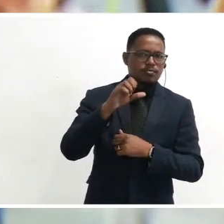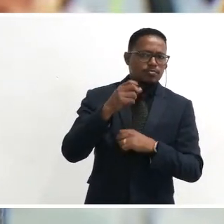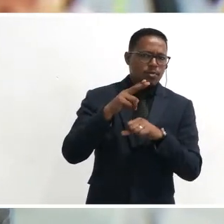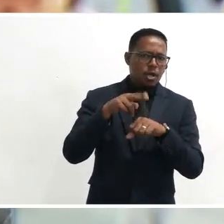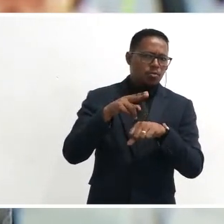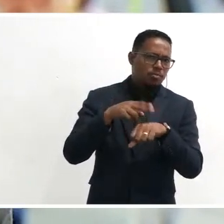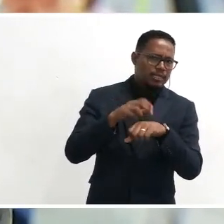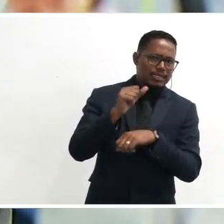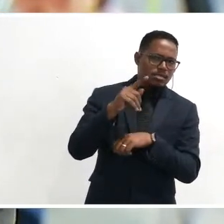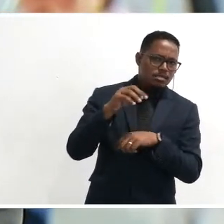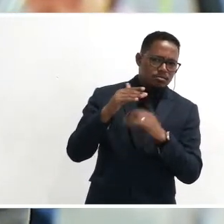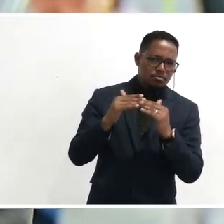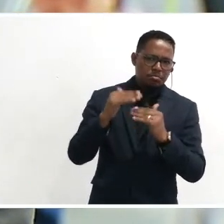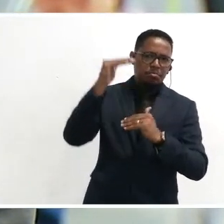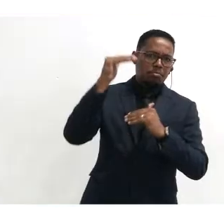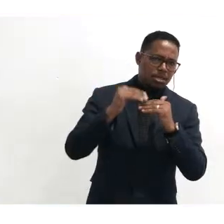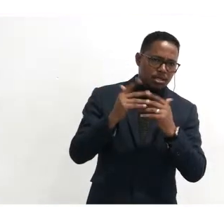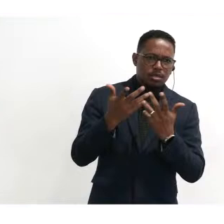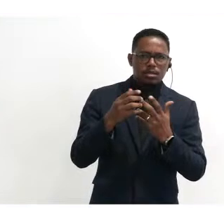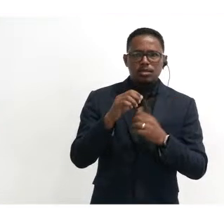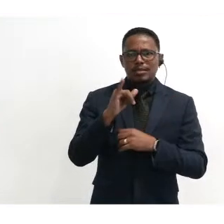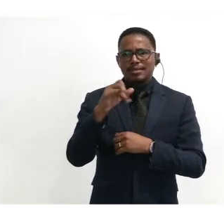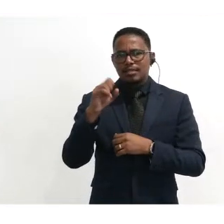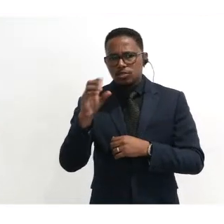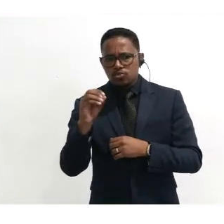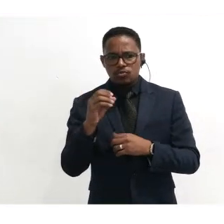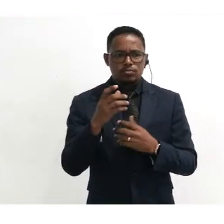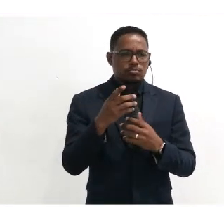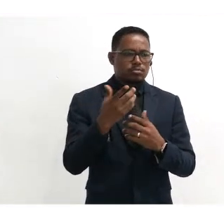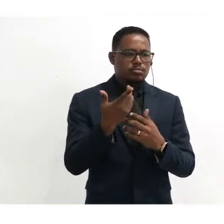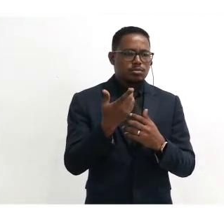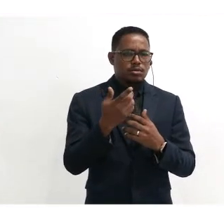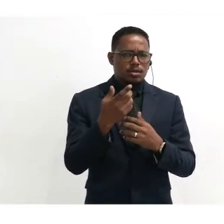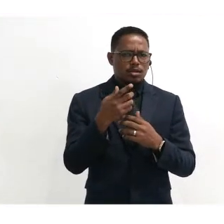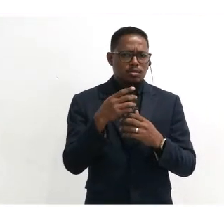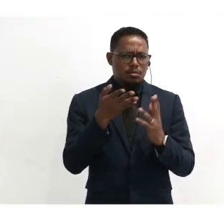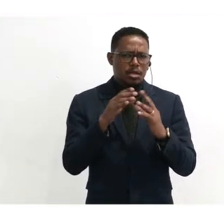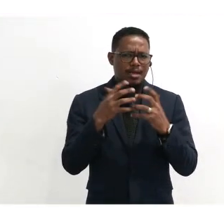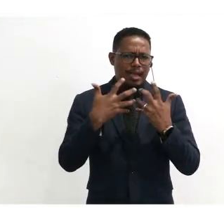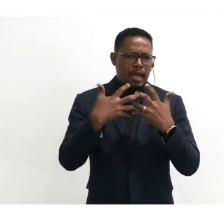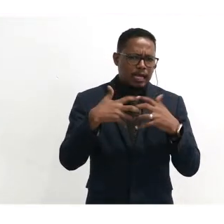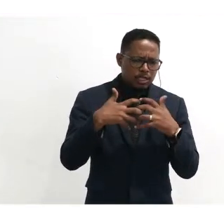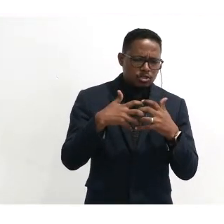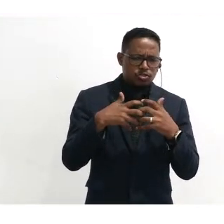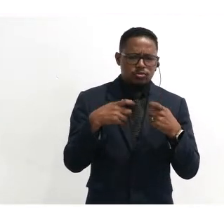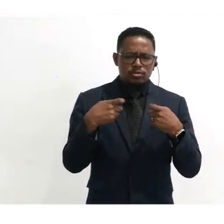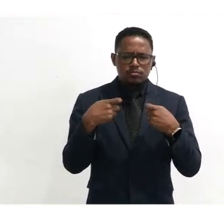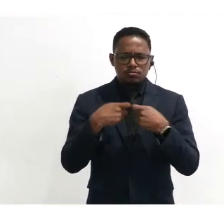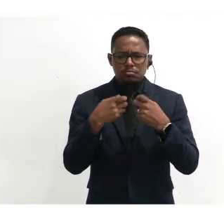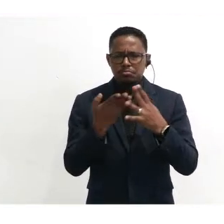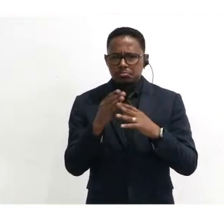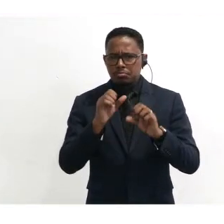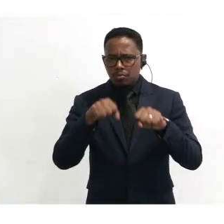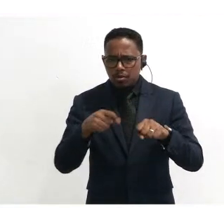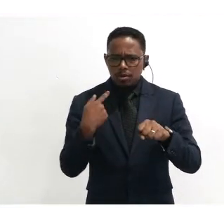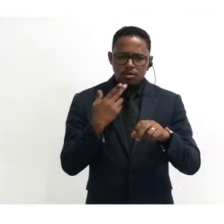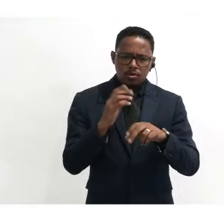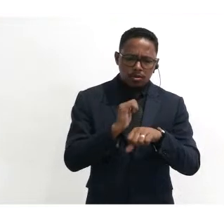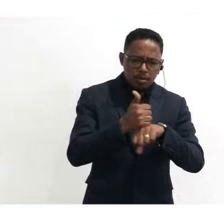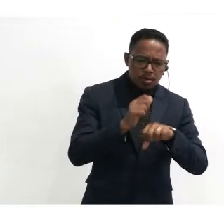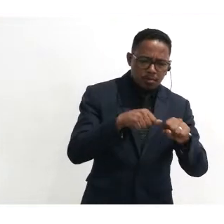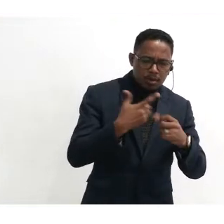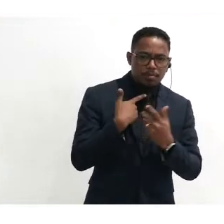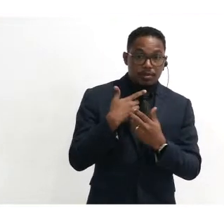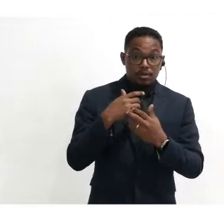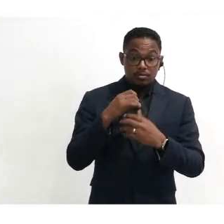semiconductors industry, because in the information security, IT, and all that side, we have a lot of ISO, but I don't know if